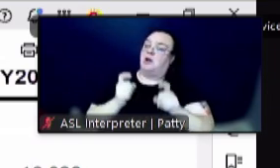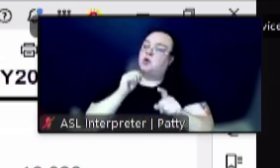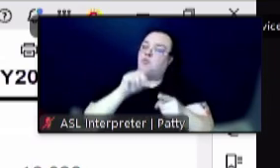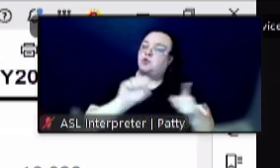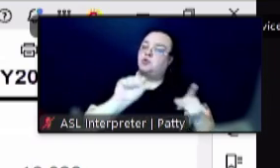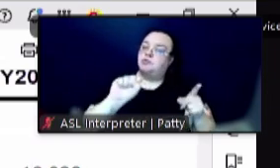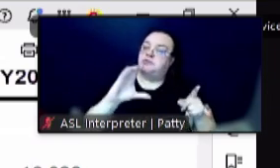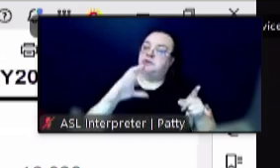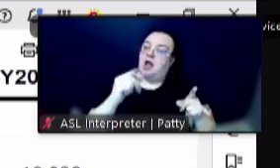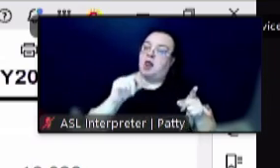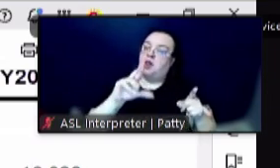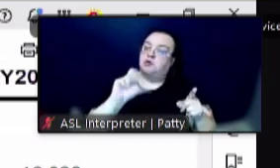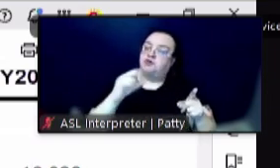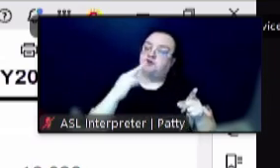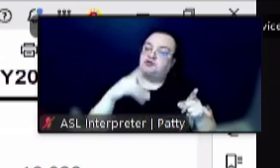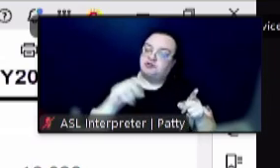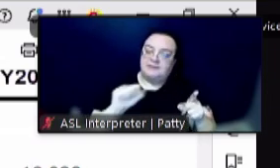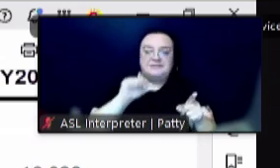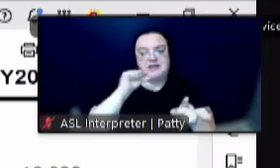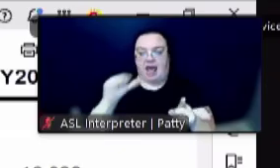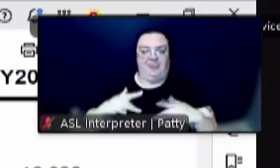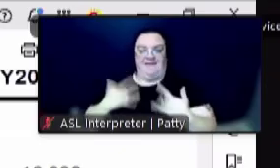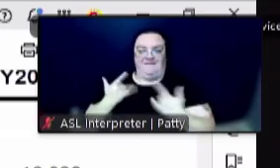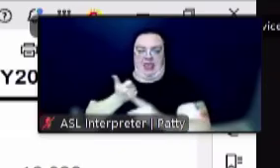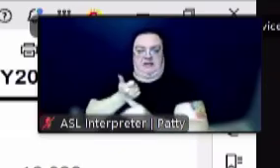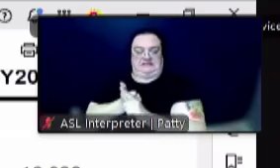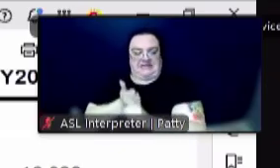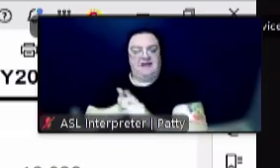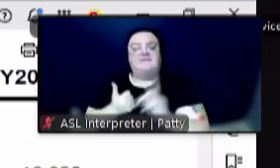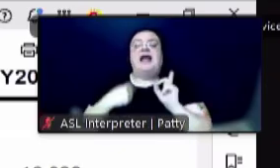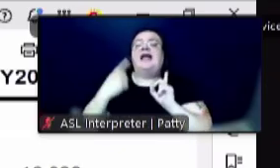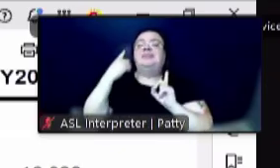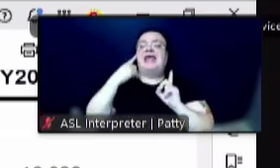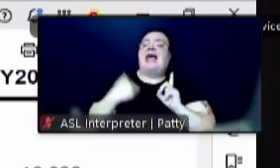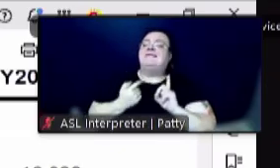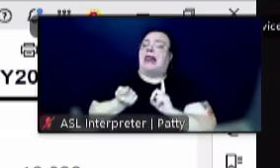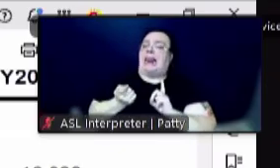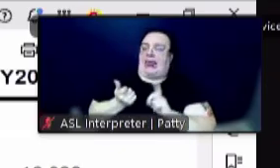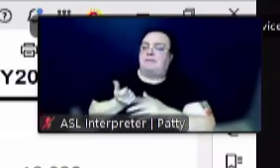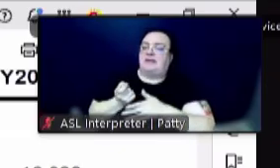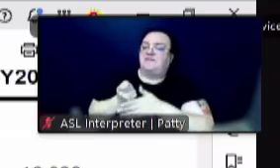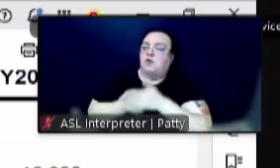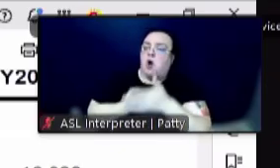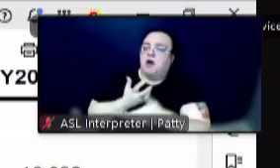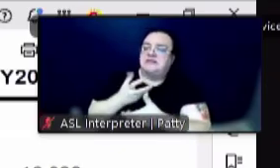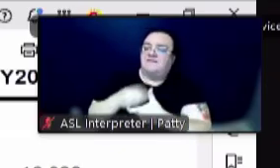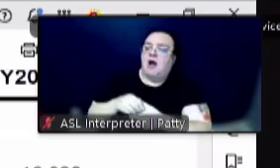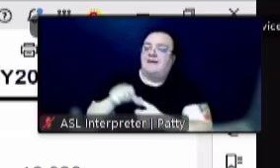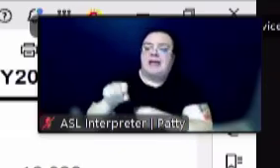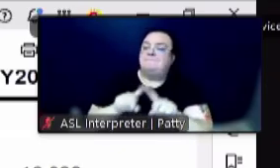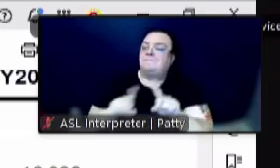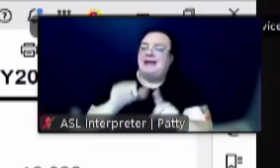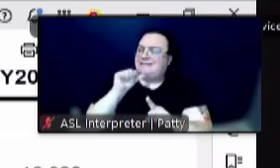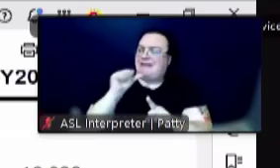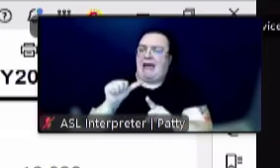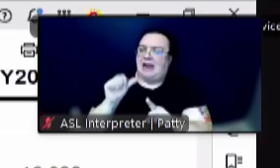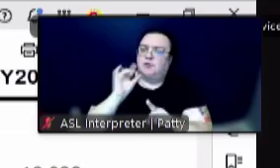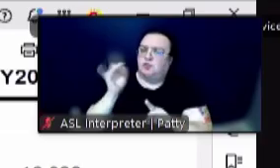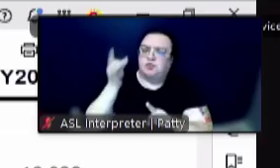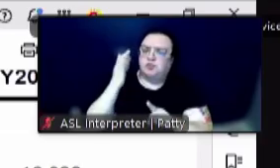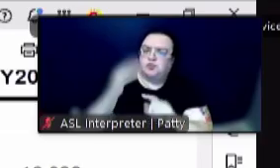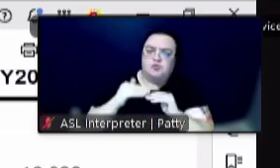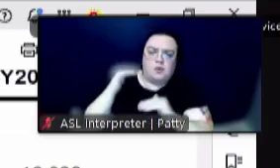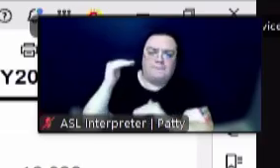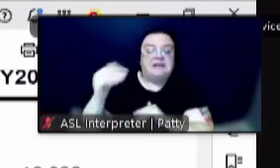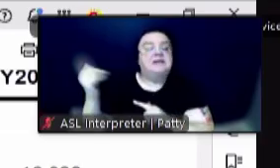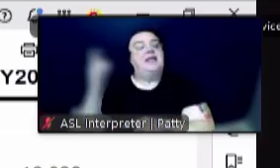So event. it ends up being zero sum. I think that there's a little bit of cost to it, but it's not too much. Yeah, I